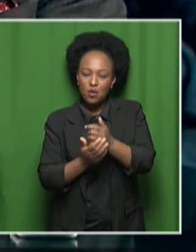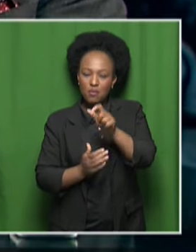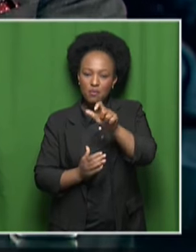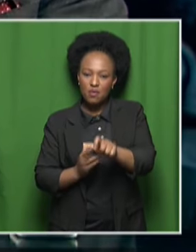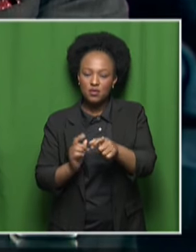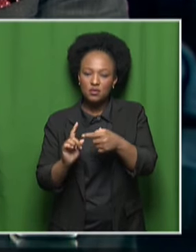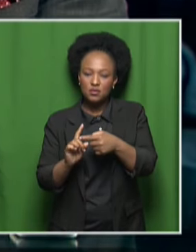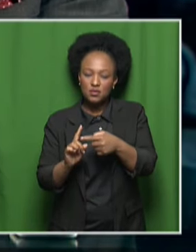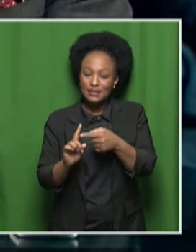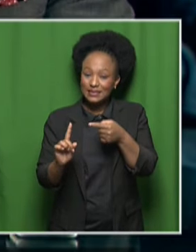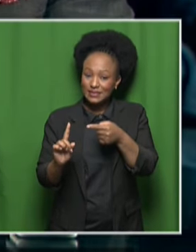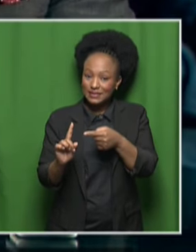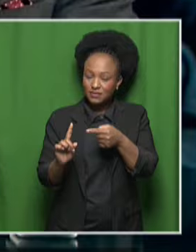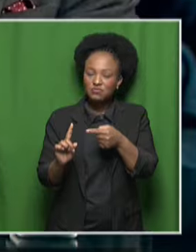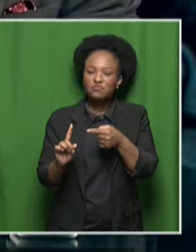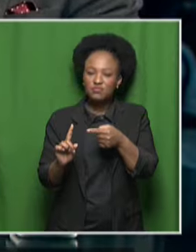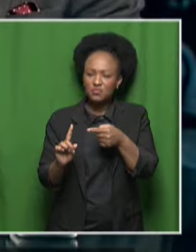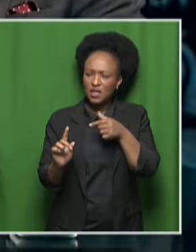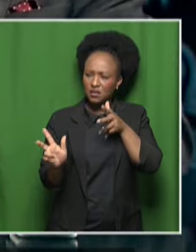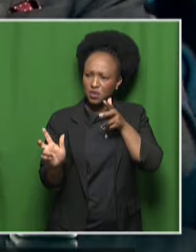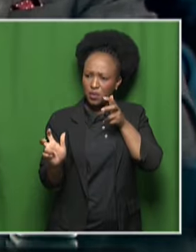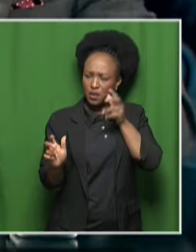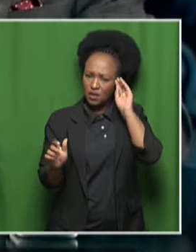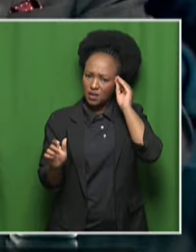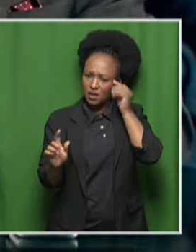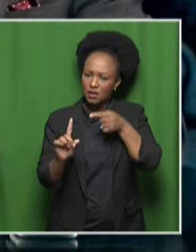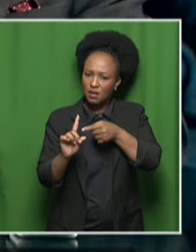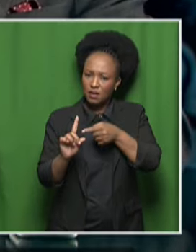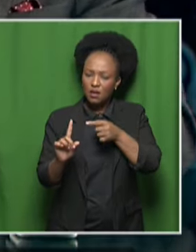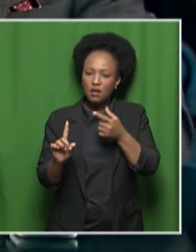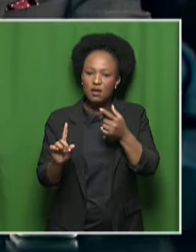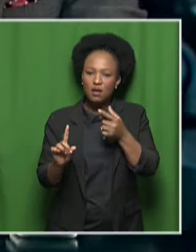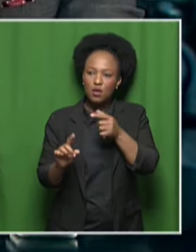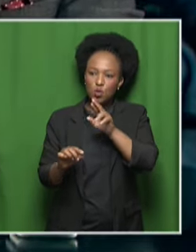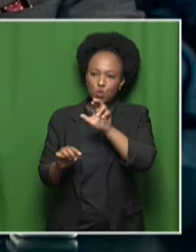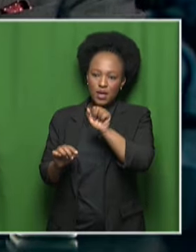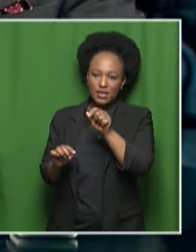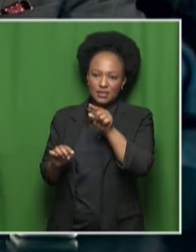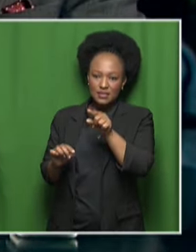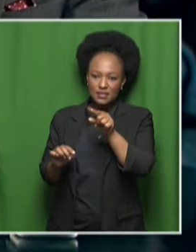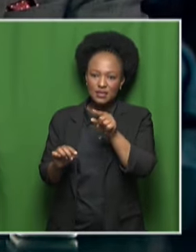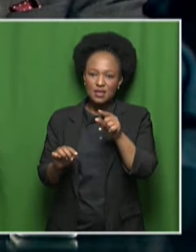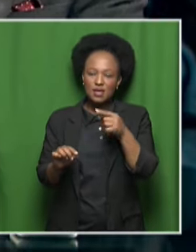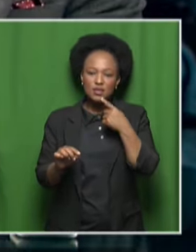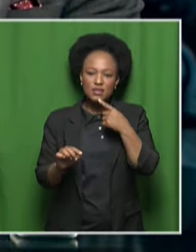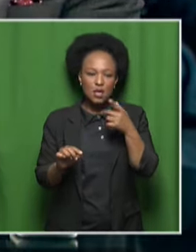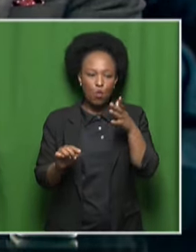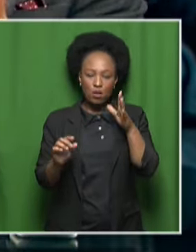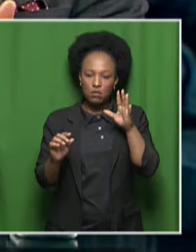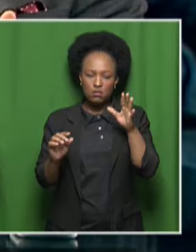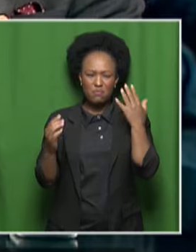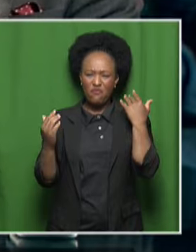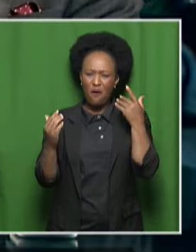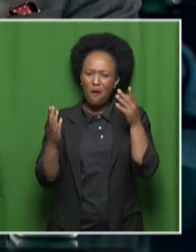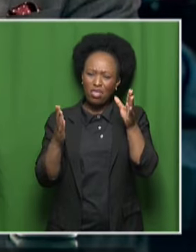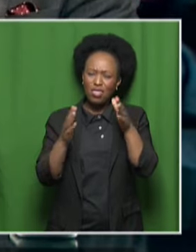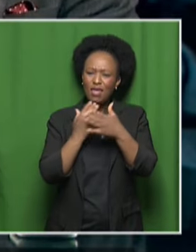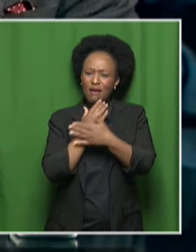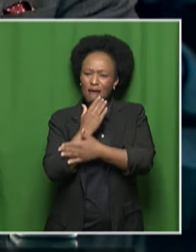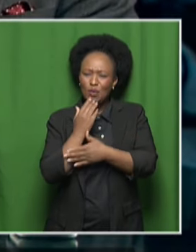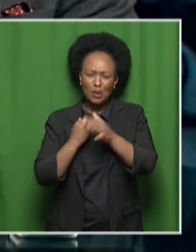Massachusetts at Amherst. And it was interesting to hear her perspective that were the United States to sort of whittle it down back to the original mandate